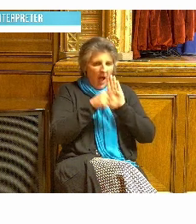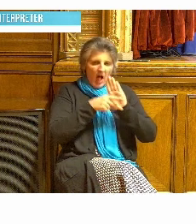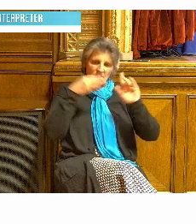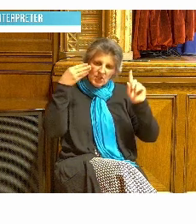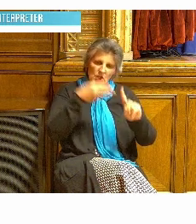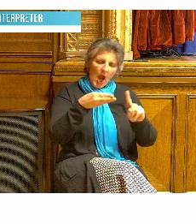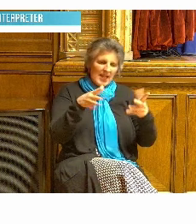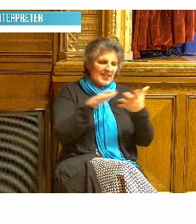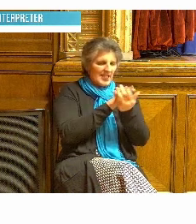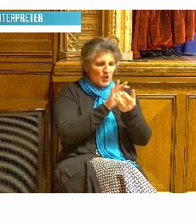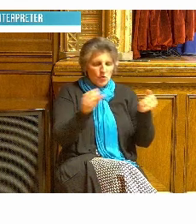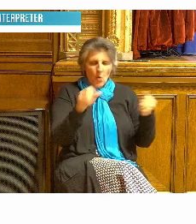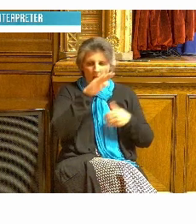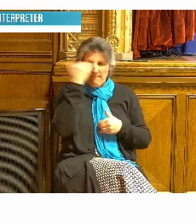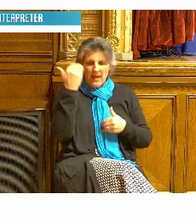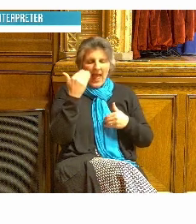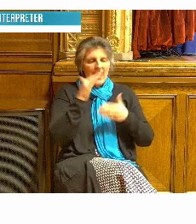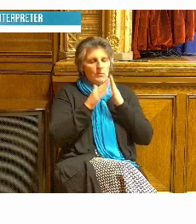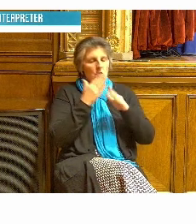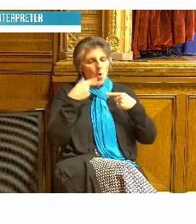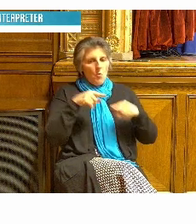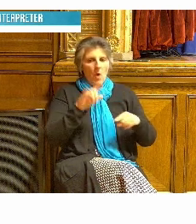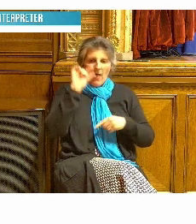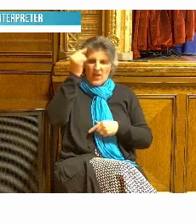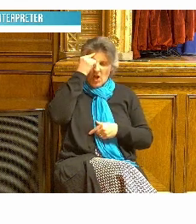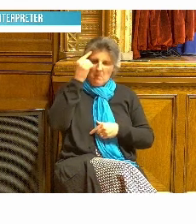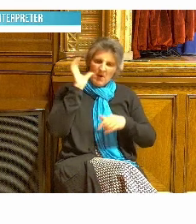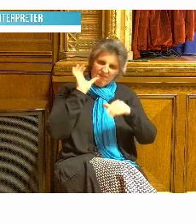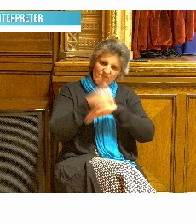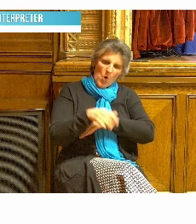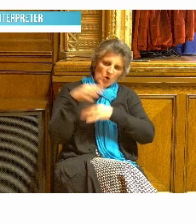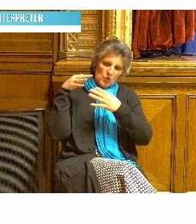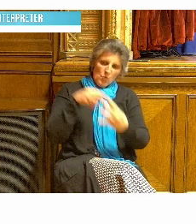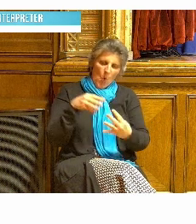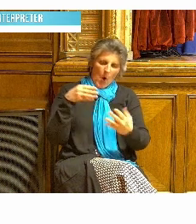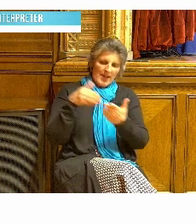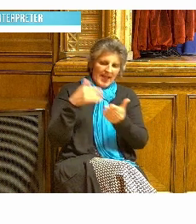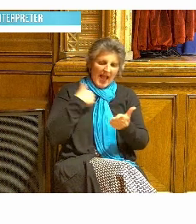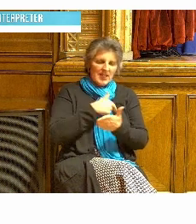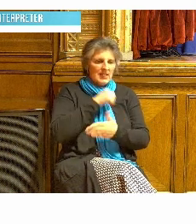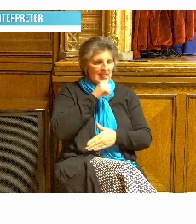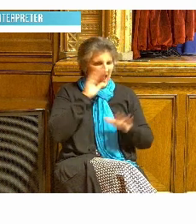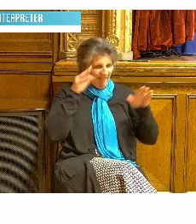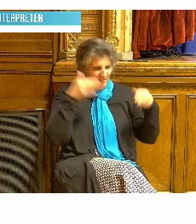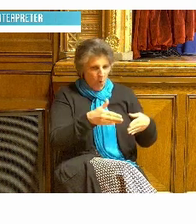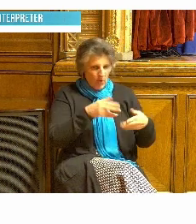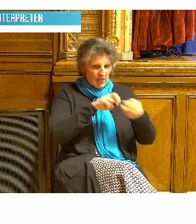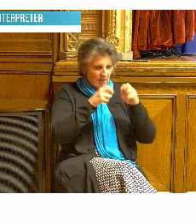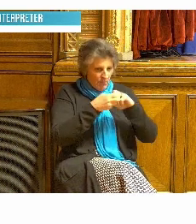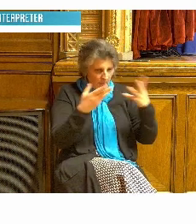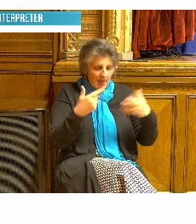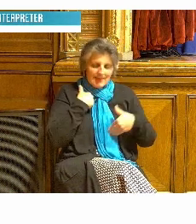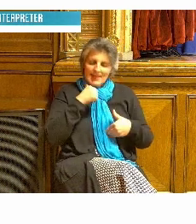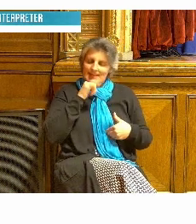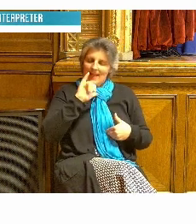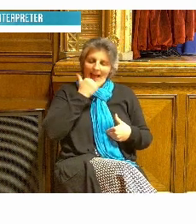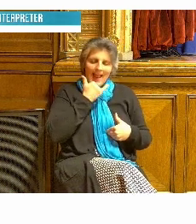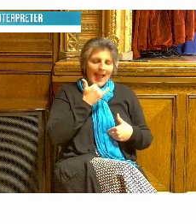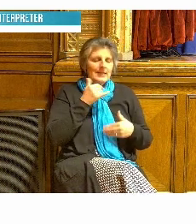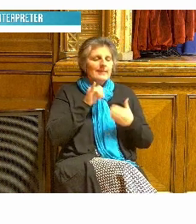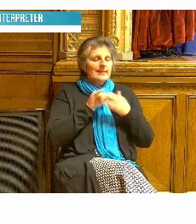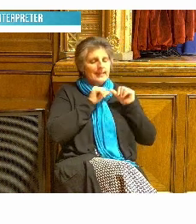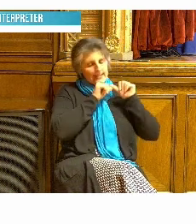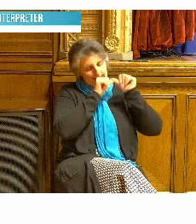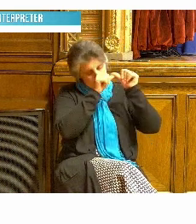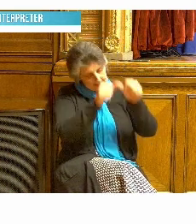communities, while the government waged war on us instead of addressing the root causes. This is not an accident. It is a continuation